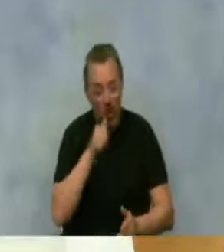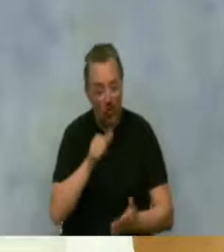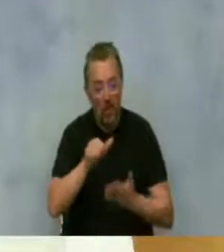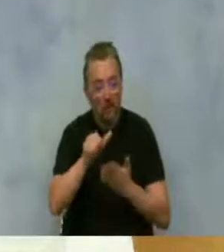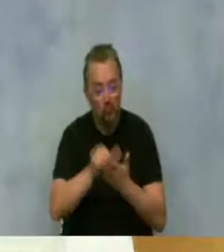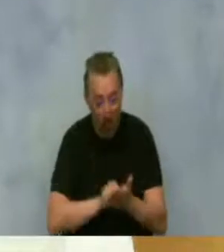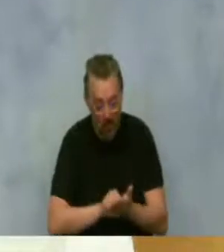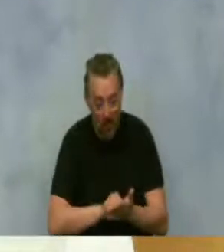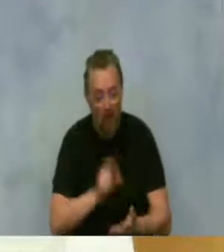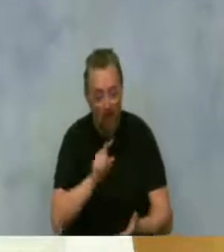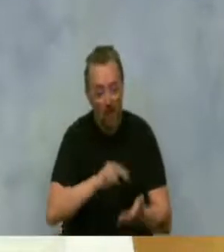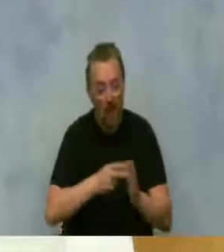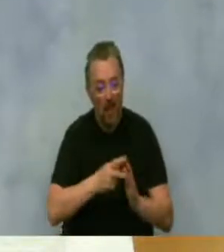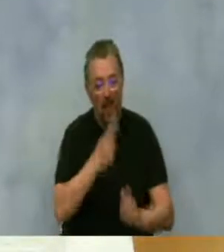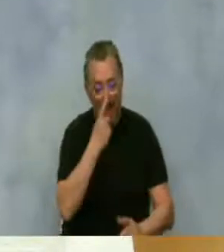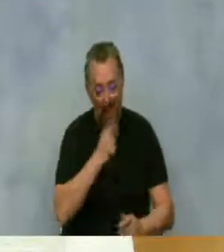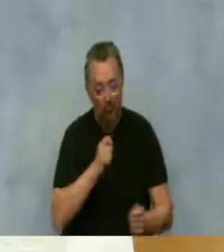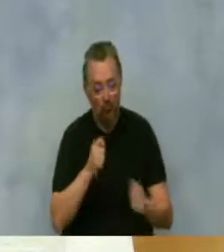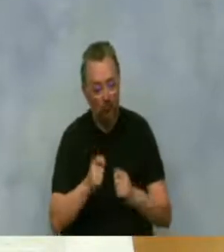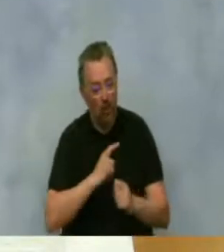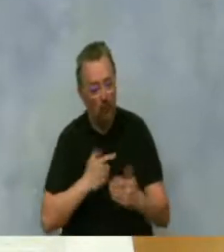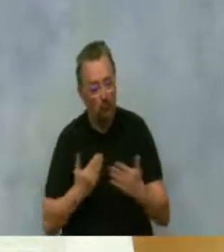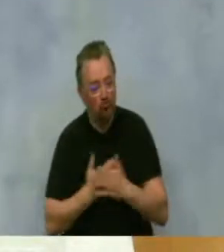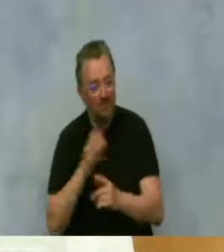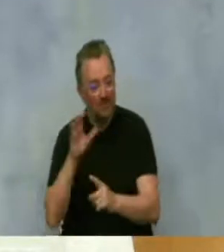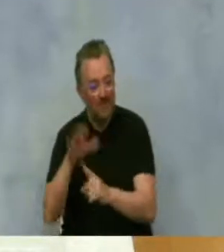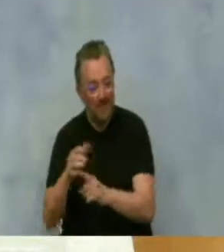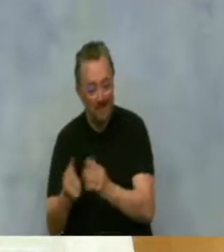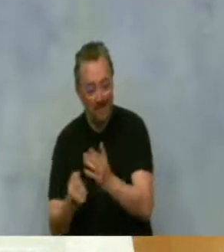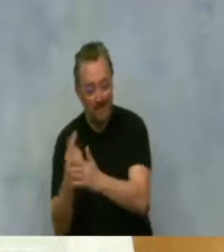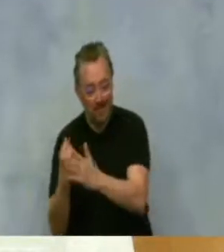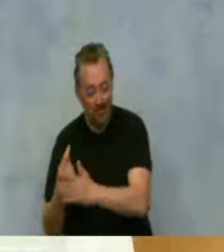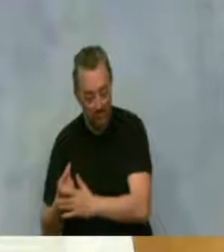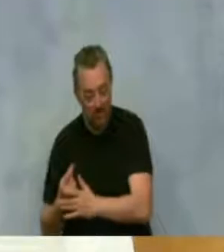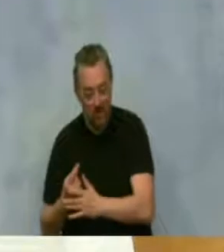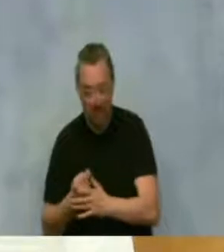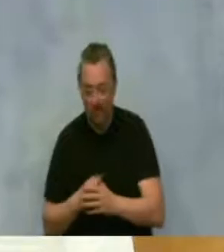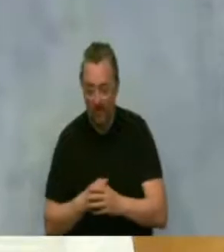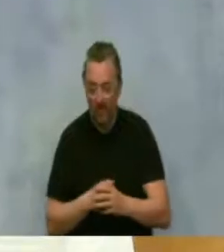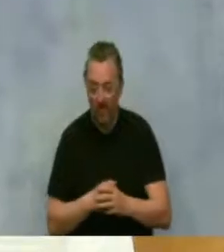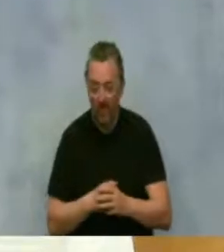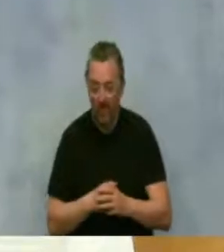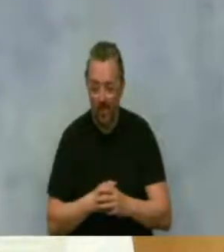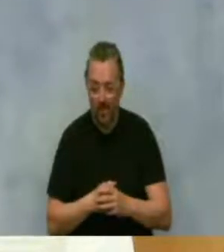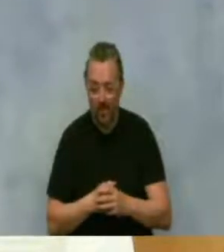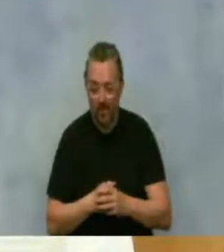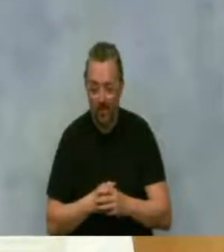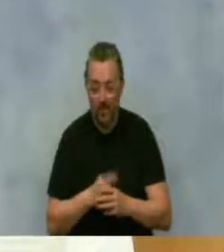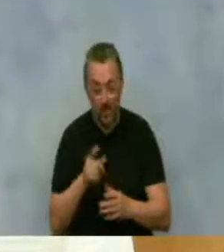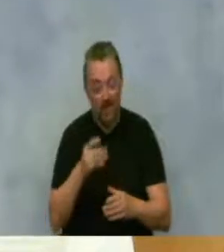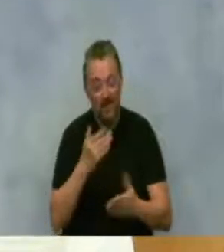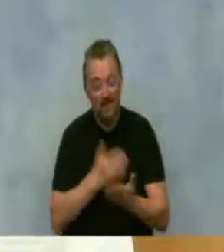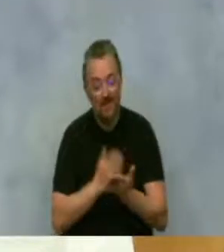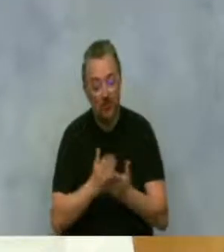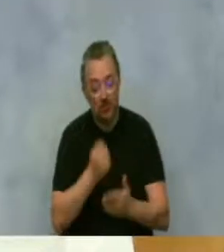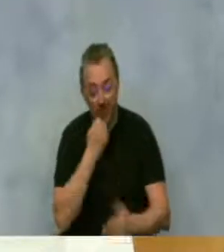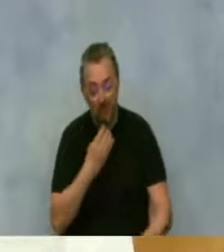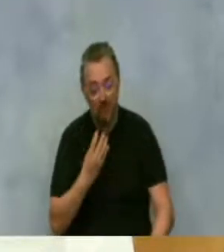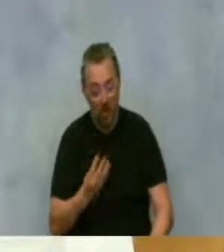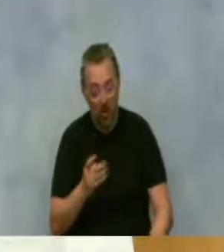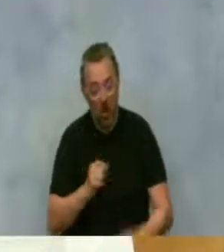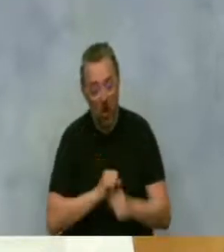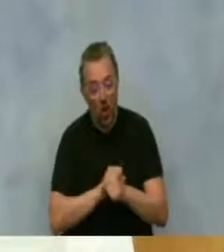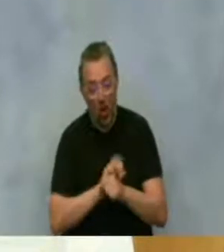change as new sites become available and some are assessed as not viable. As noted in Section 4,